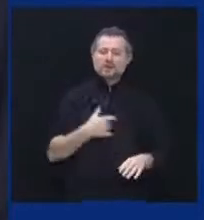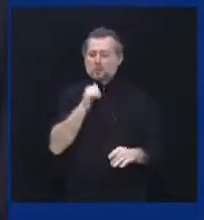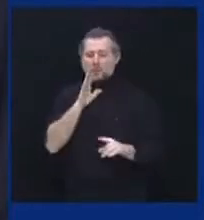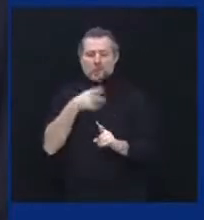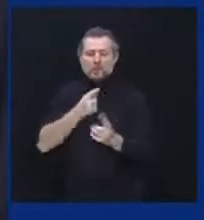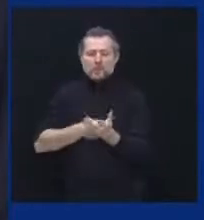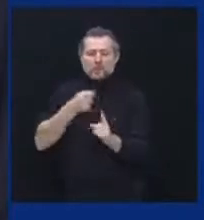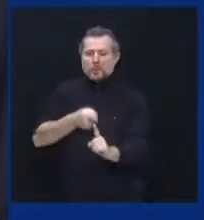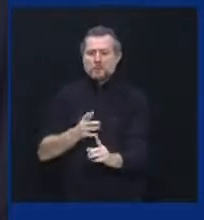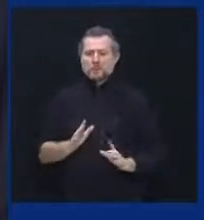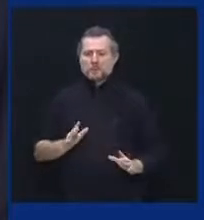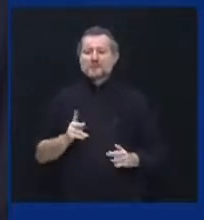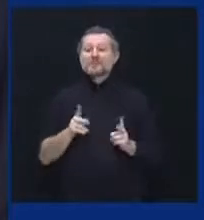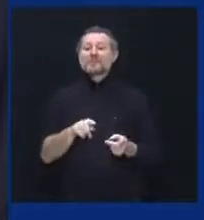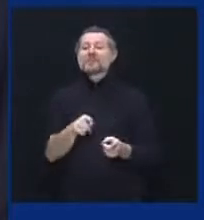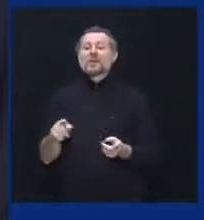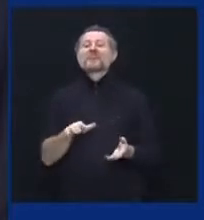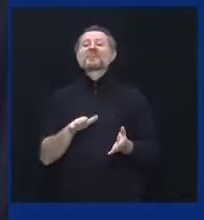died.